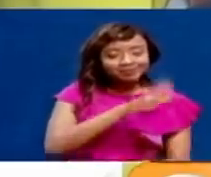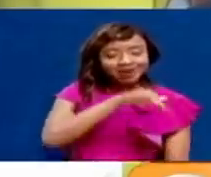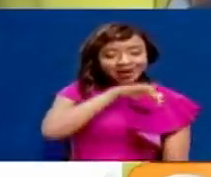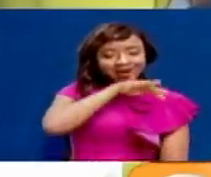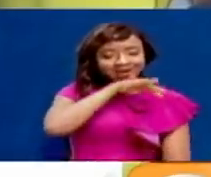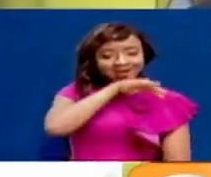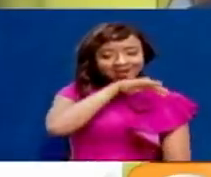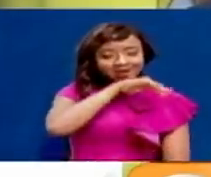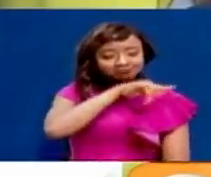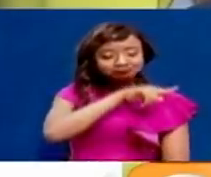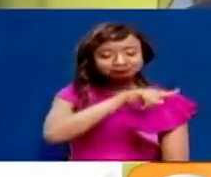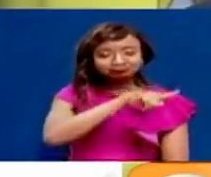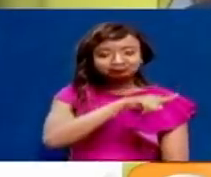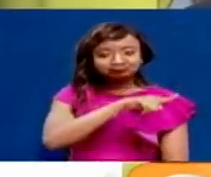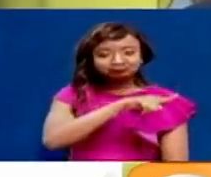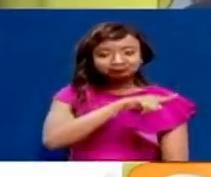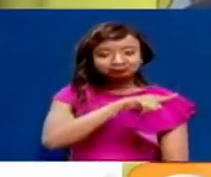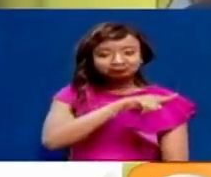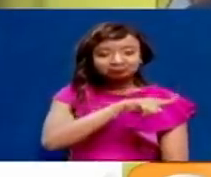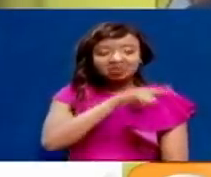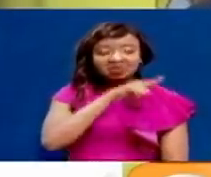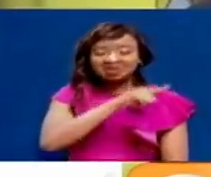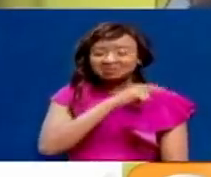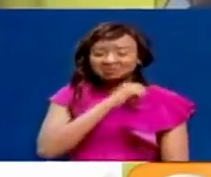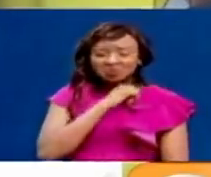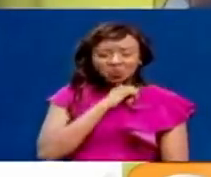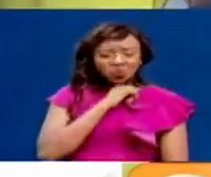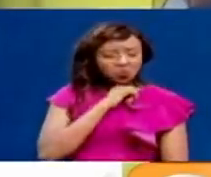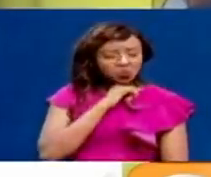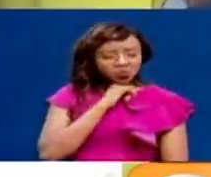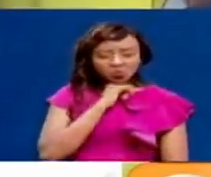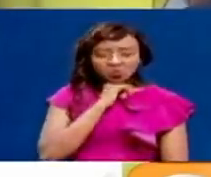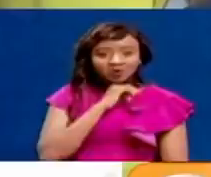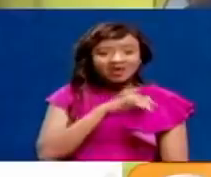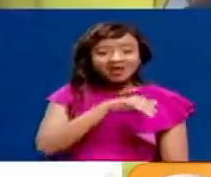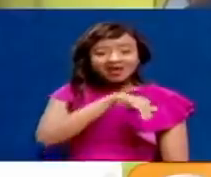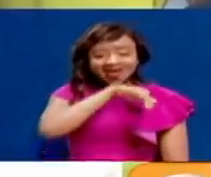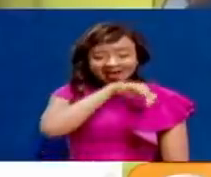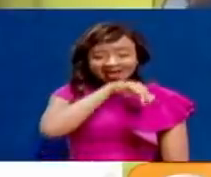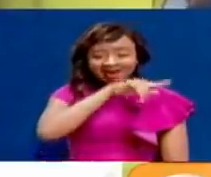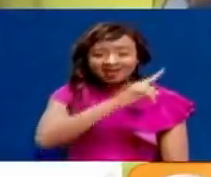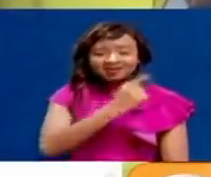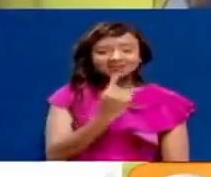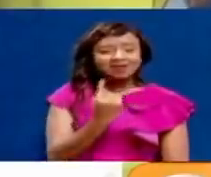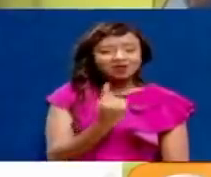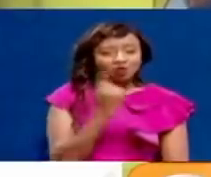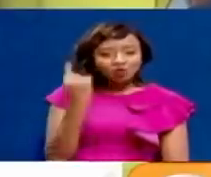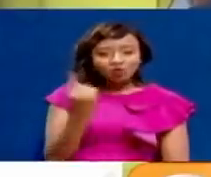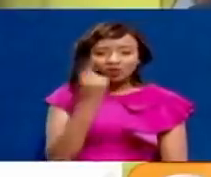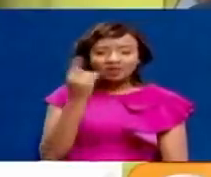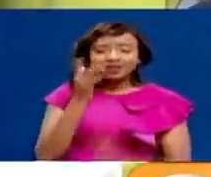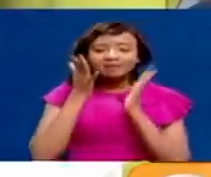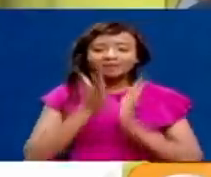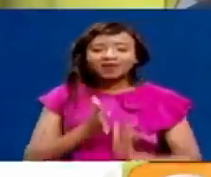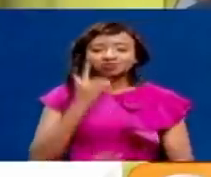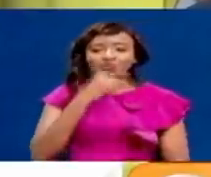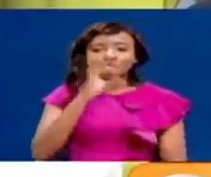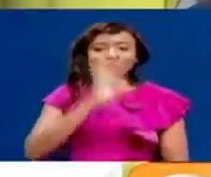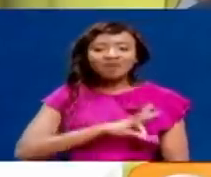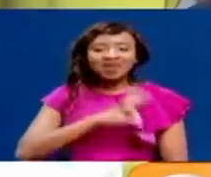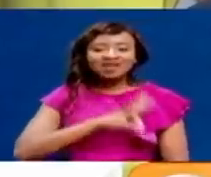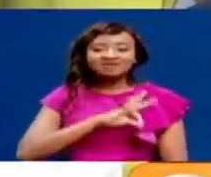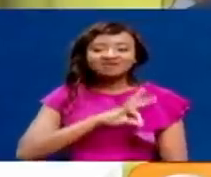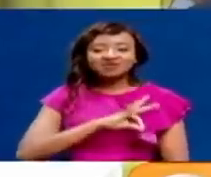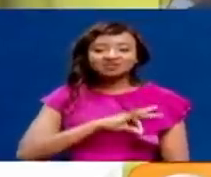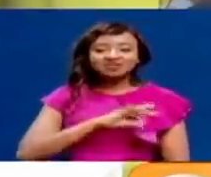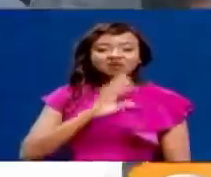Raila Amolo Odinga. More than anybody else, Odinga has been the single leading beneficiary of the goodwill